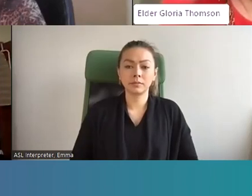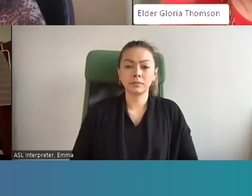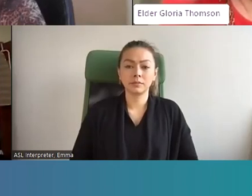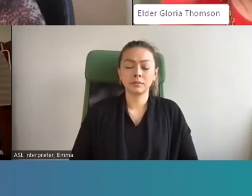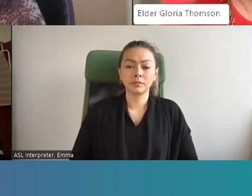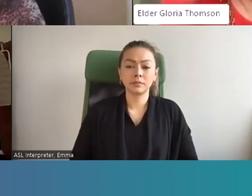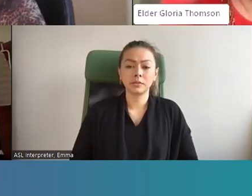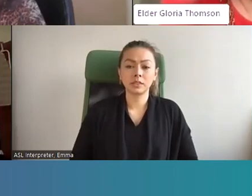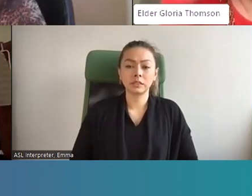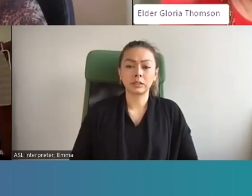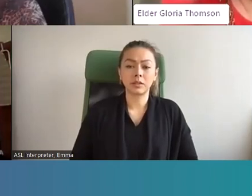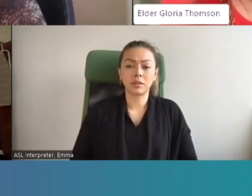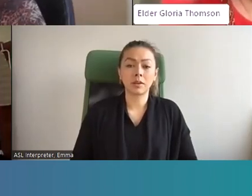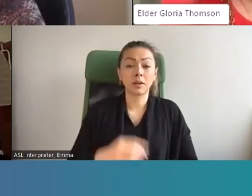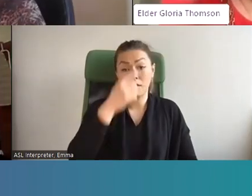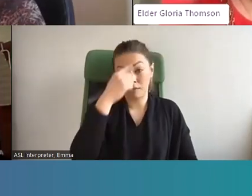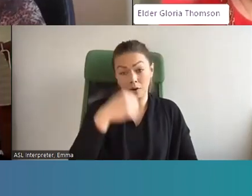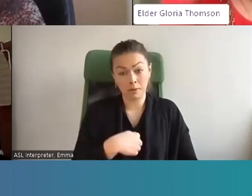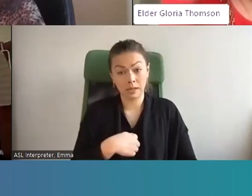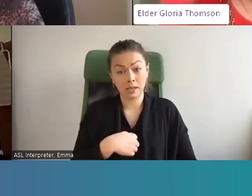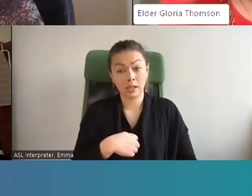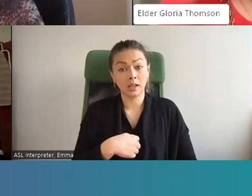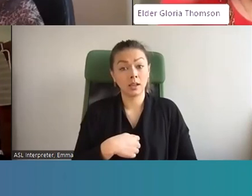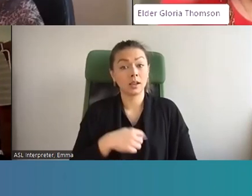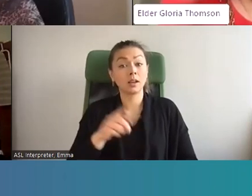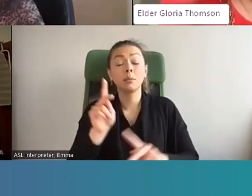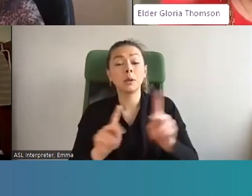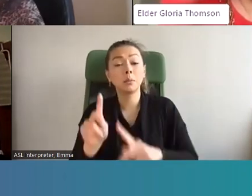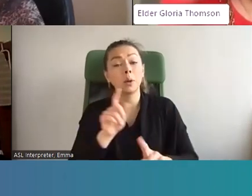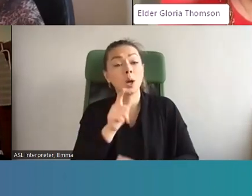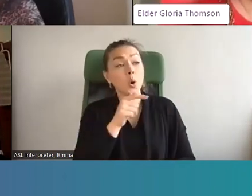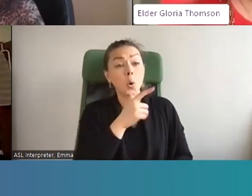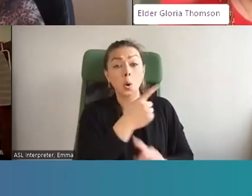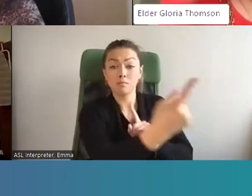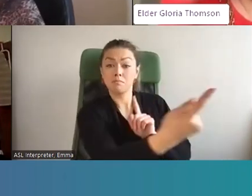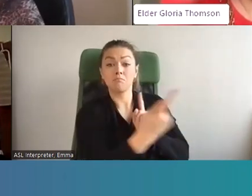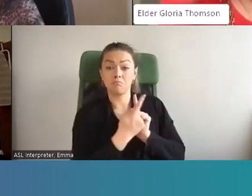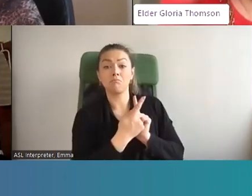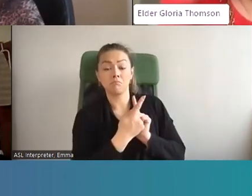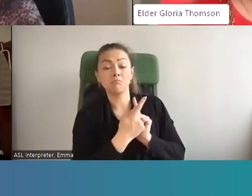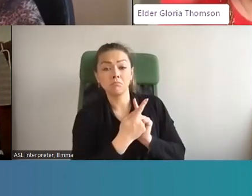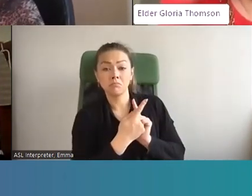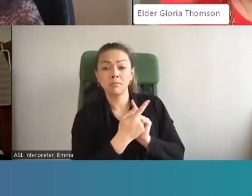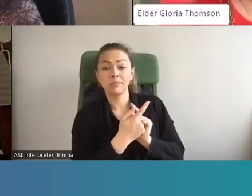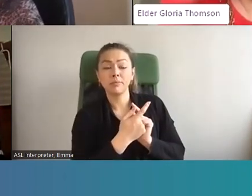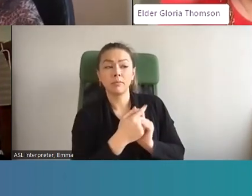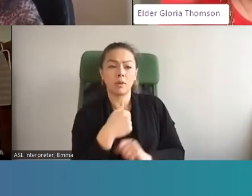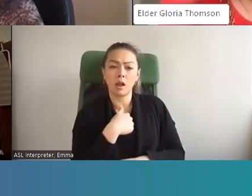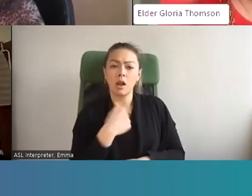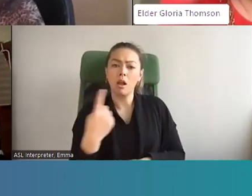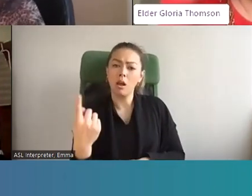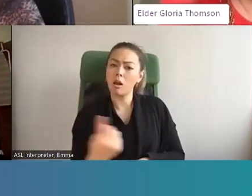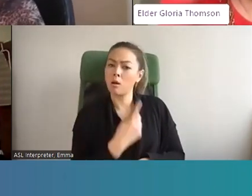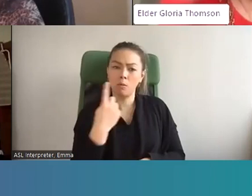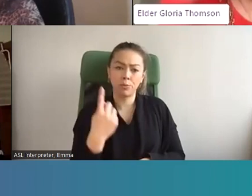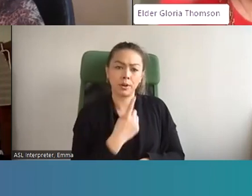let the people that who comes to me, I always let them know that they can kind of, they